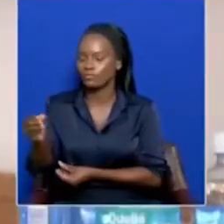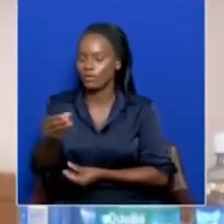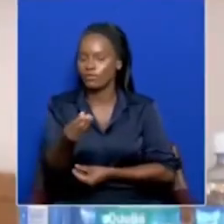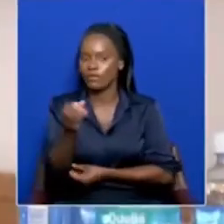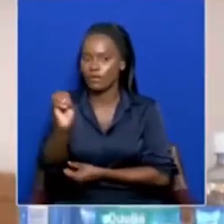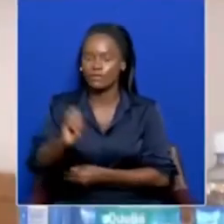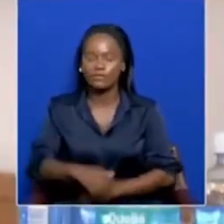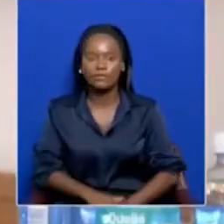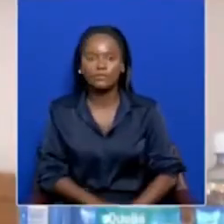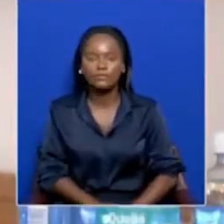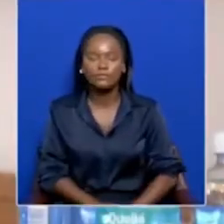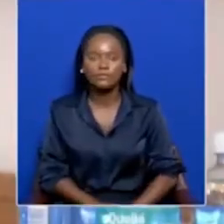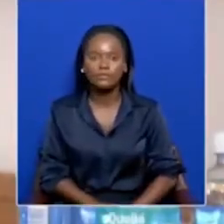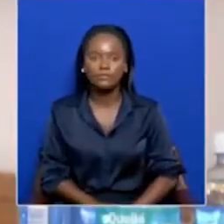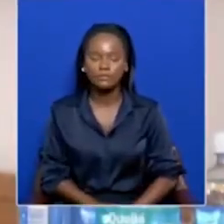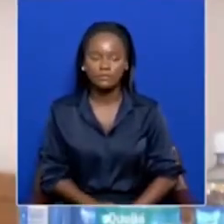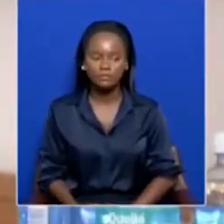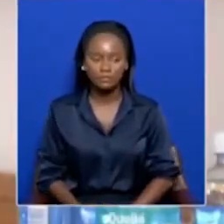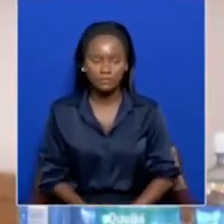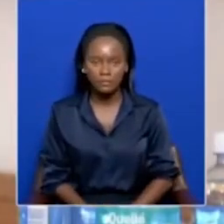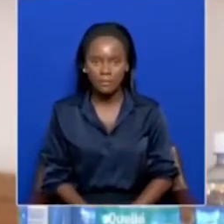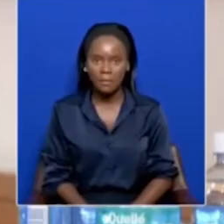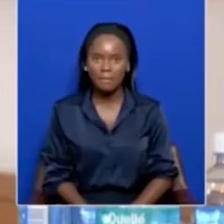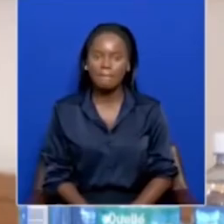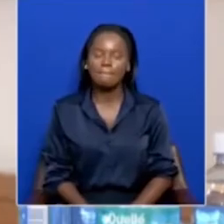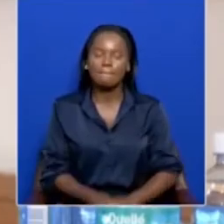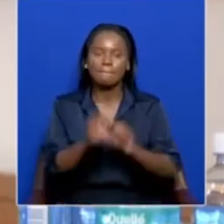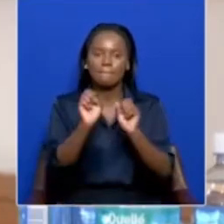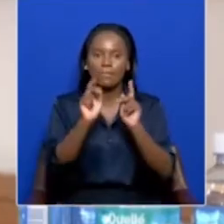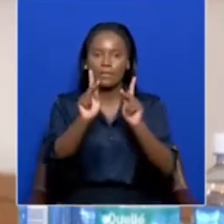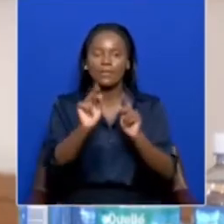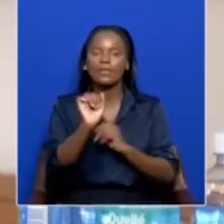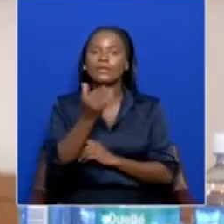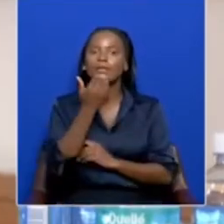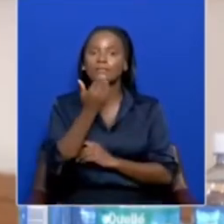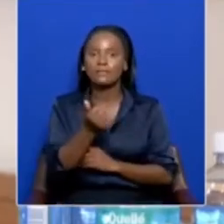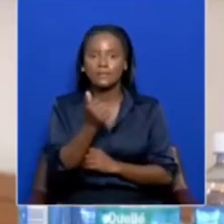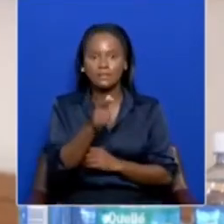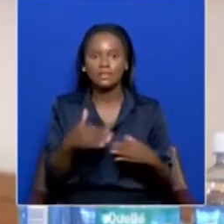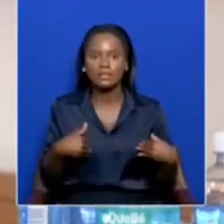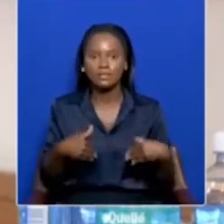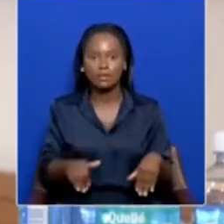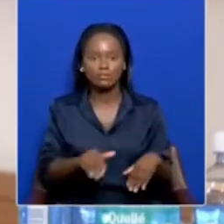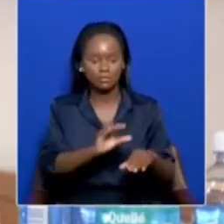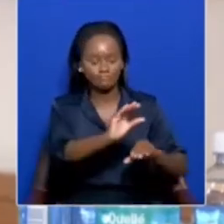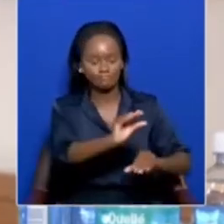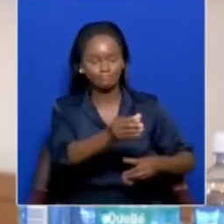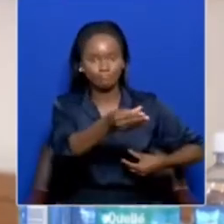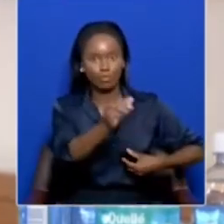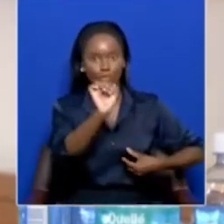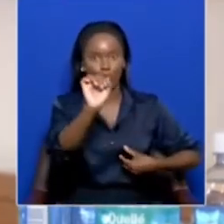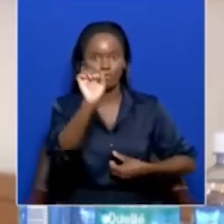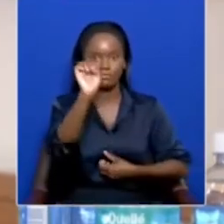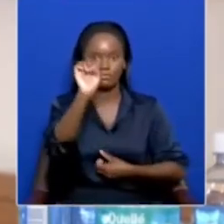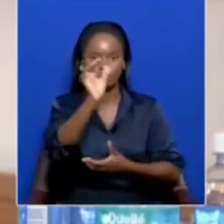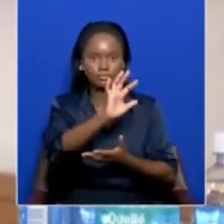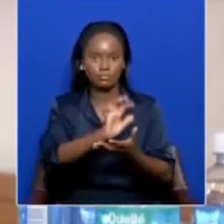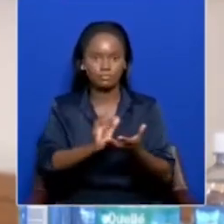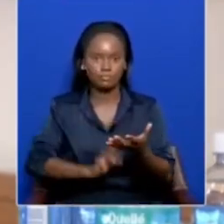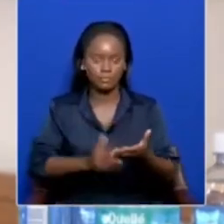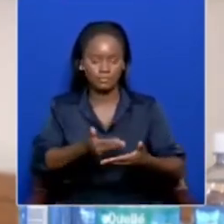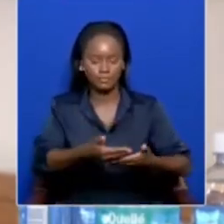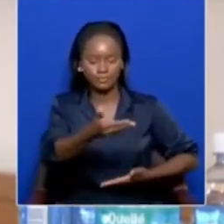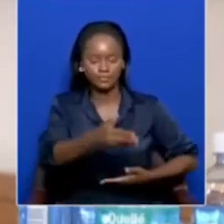to turn to your statement file. In the file marked statement is one document, and it